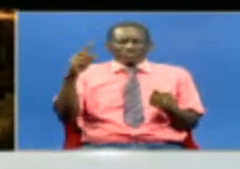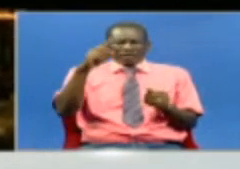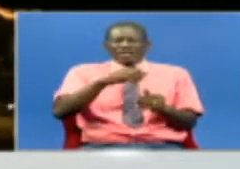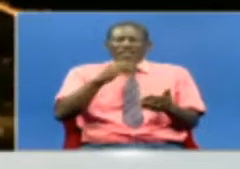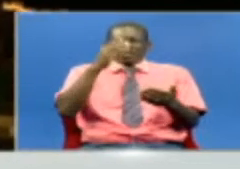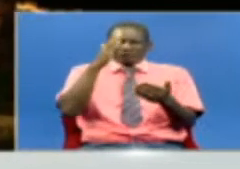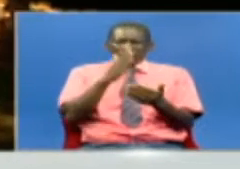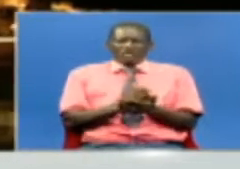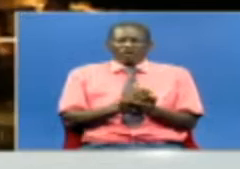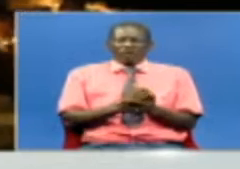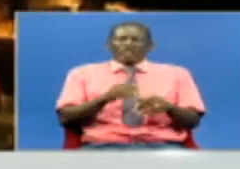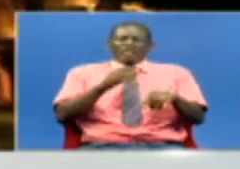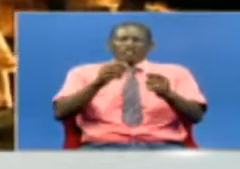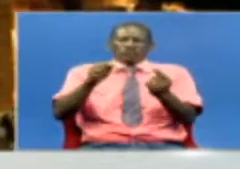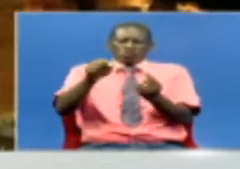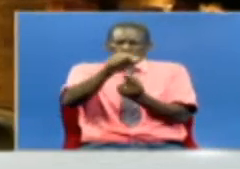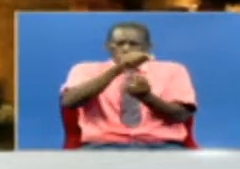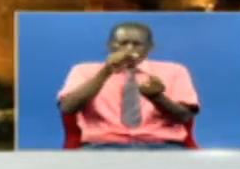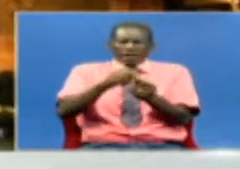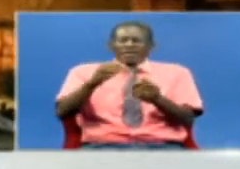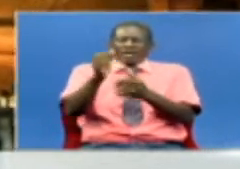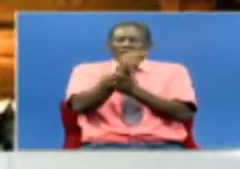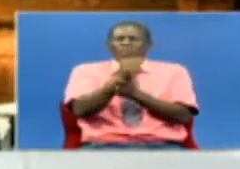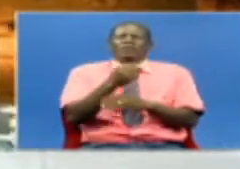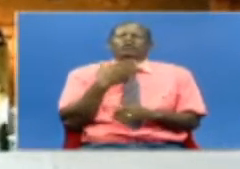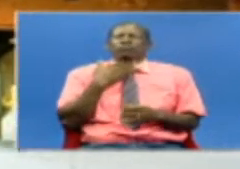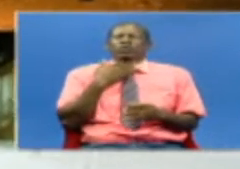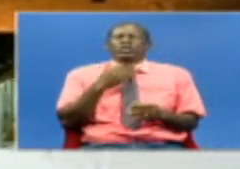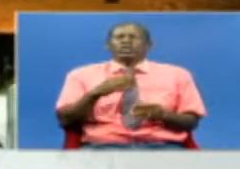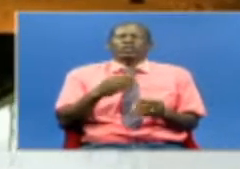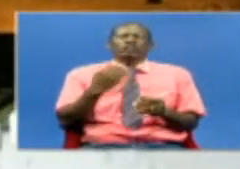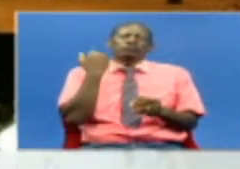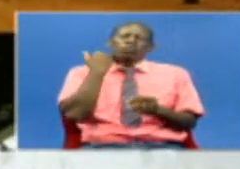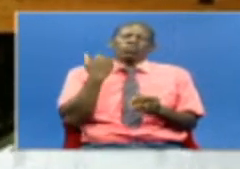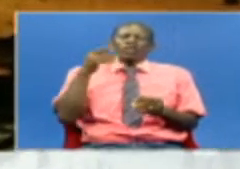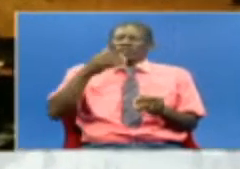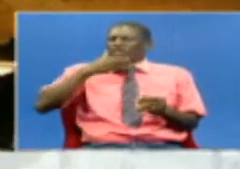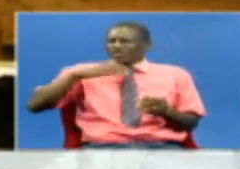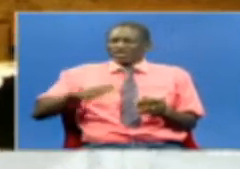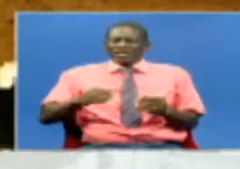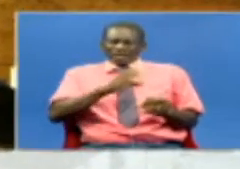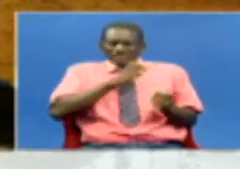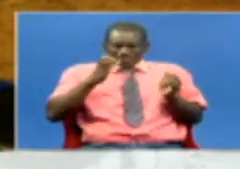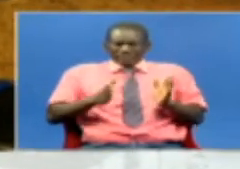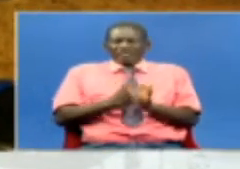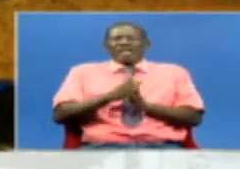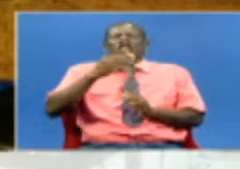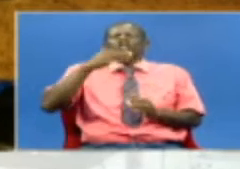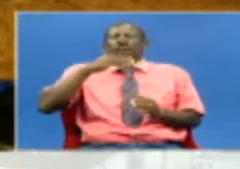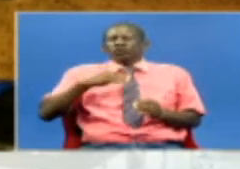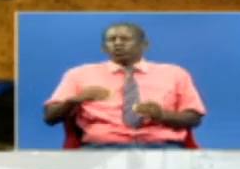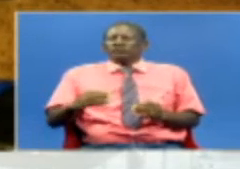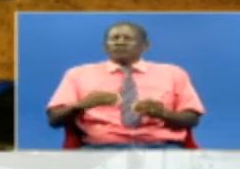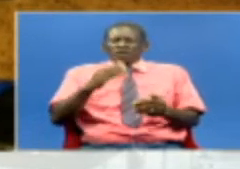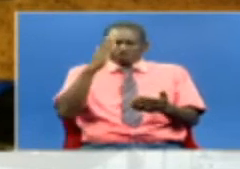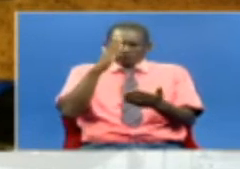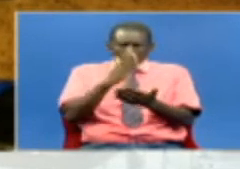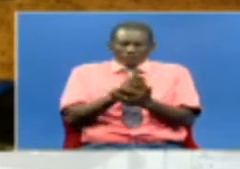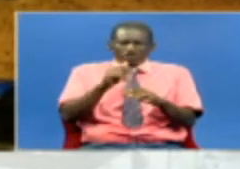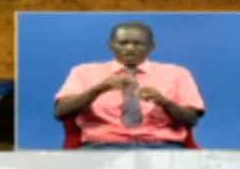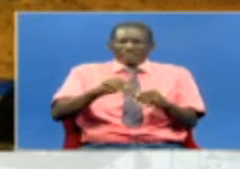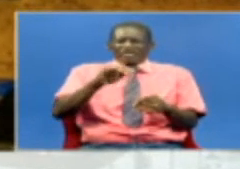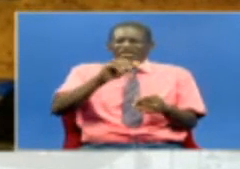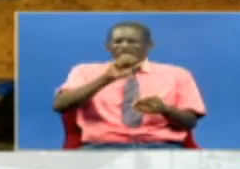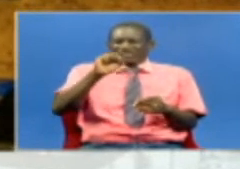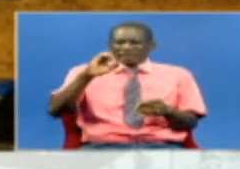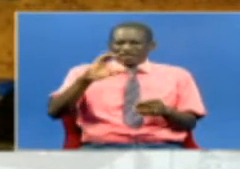believed, is when Abraham wanted to sacrifice his son. Christians and Jews believe it was Isaac, while the Muslims